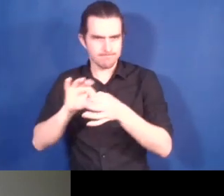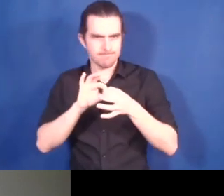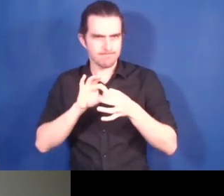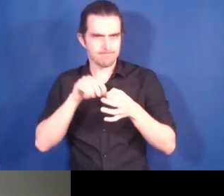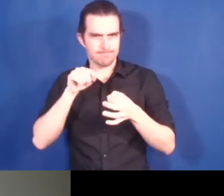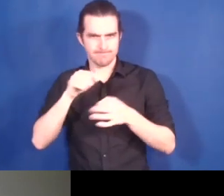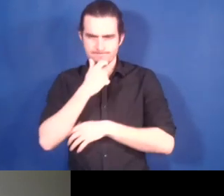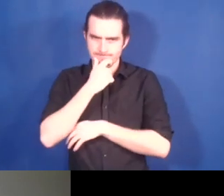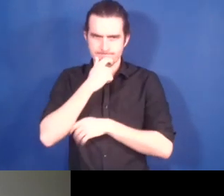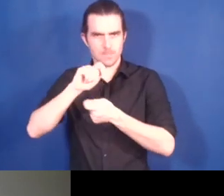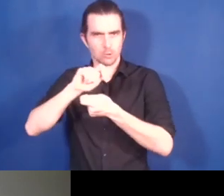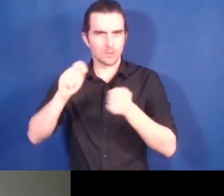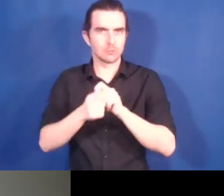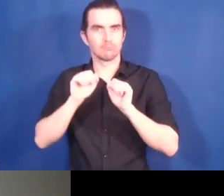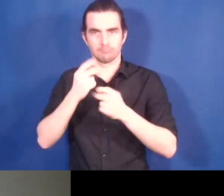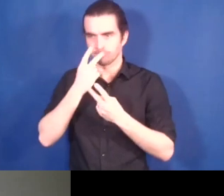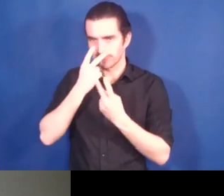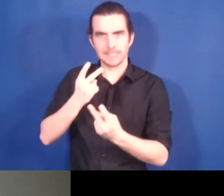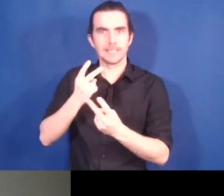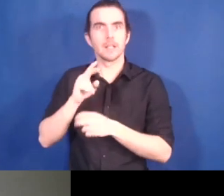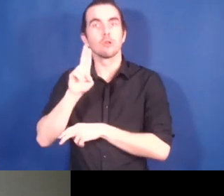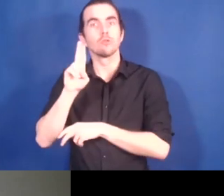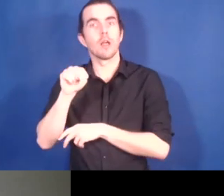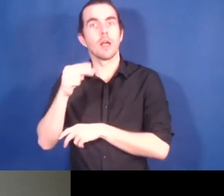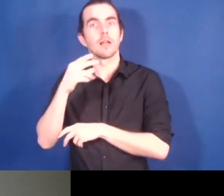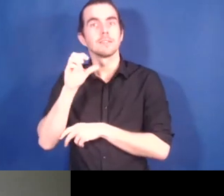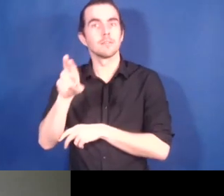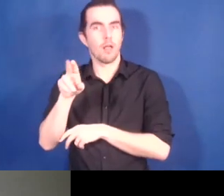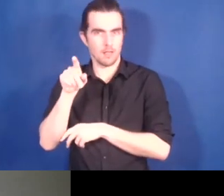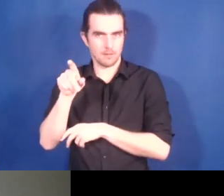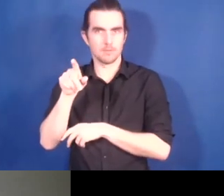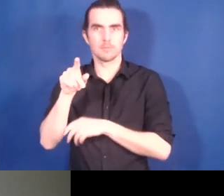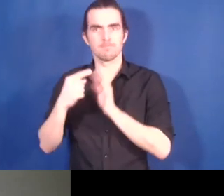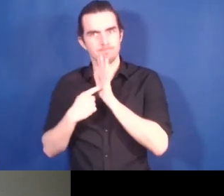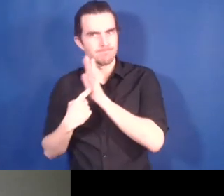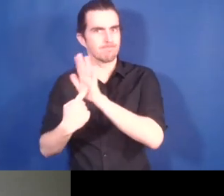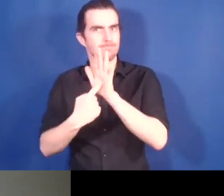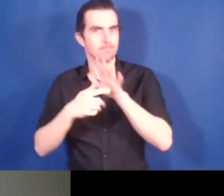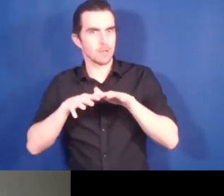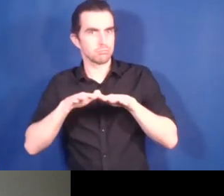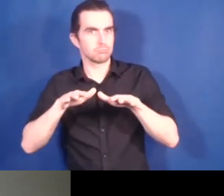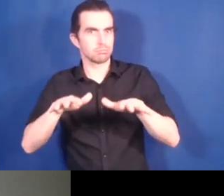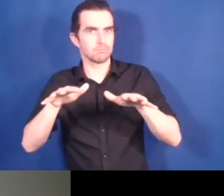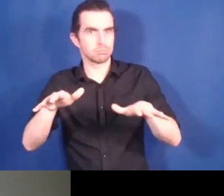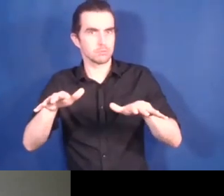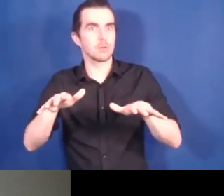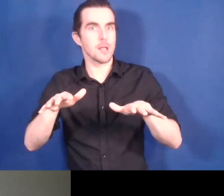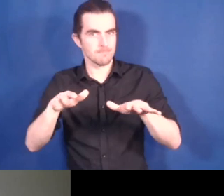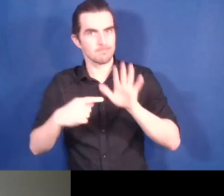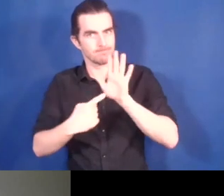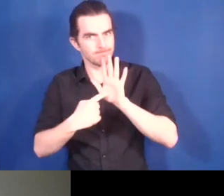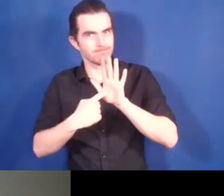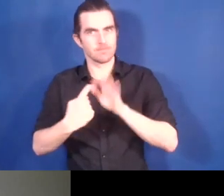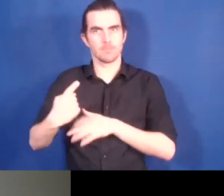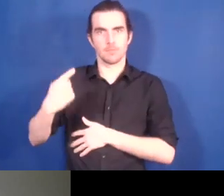mandate. The 1950 statute talked about protection of refugees. The mandate expanded. It included stateless